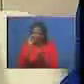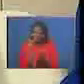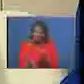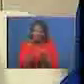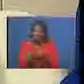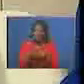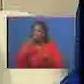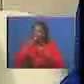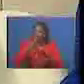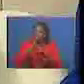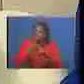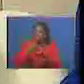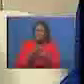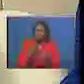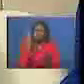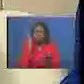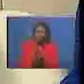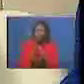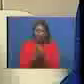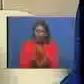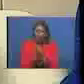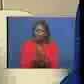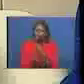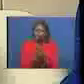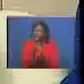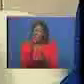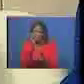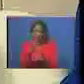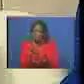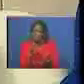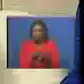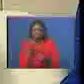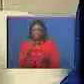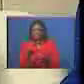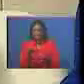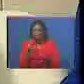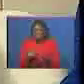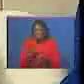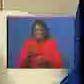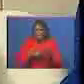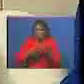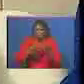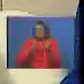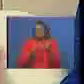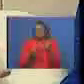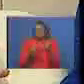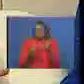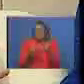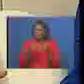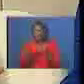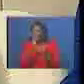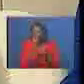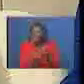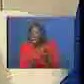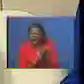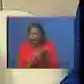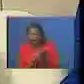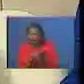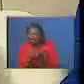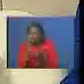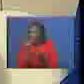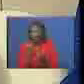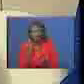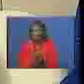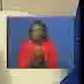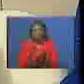to go back and check is it really working? How are we doing in terms of percentage for example as of now? Because this